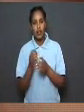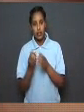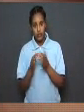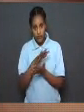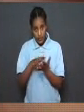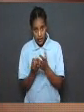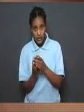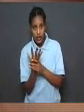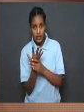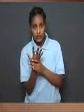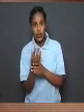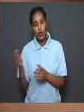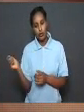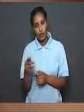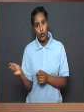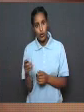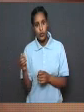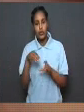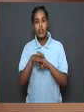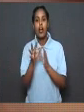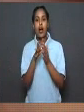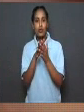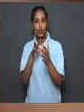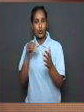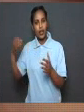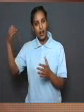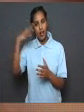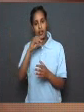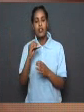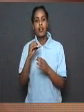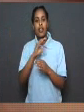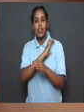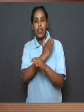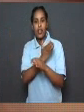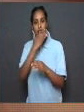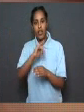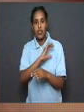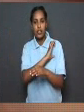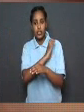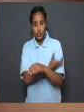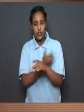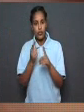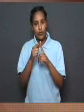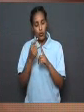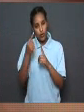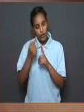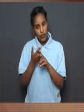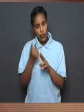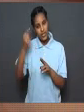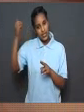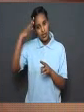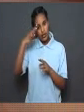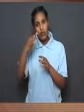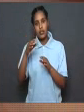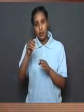Fertilizers assist crops in absorbing light and heat energy from the sun so that the plants